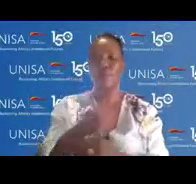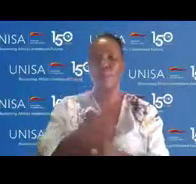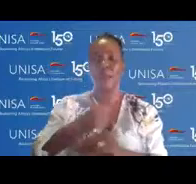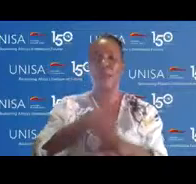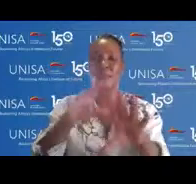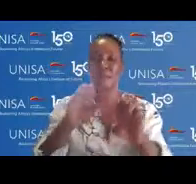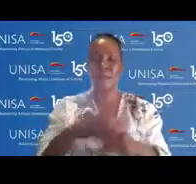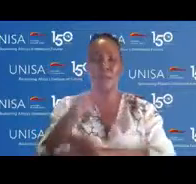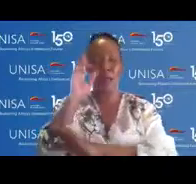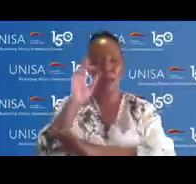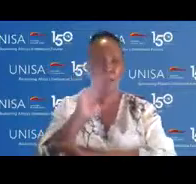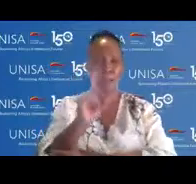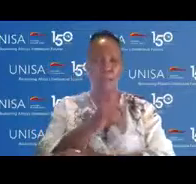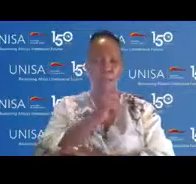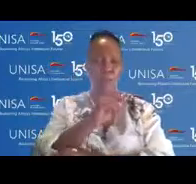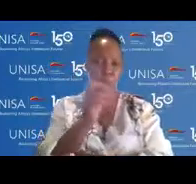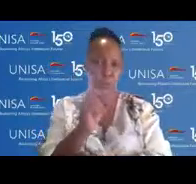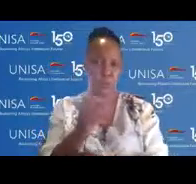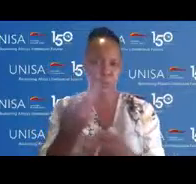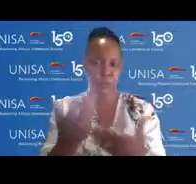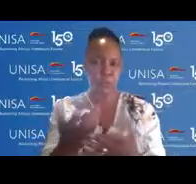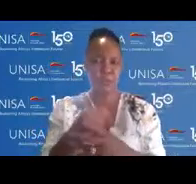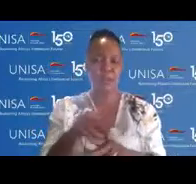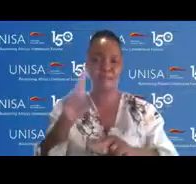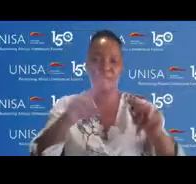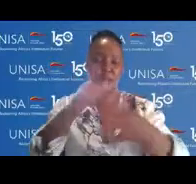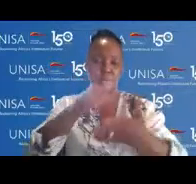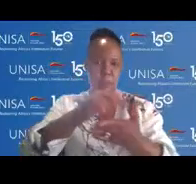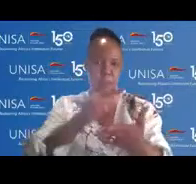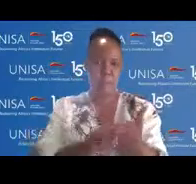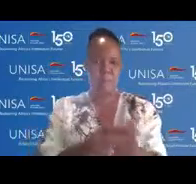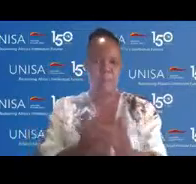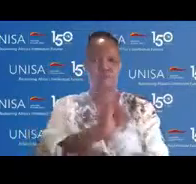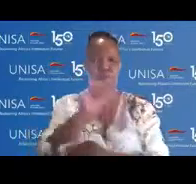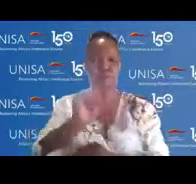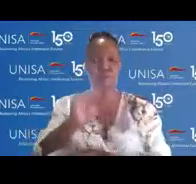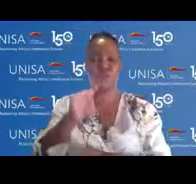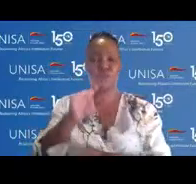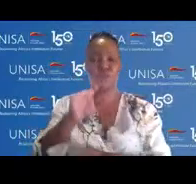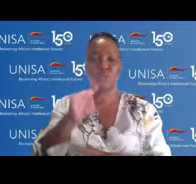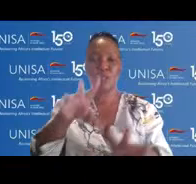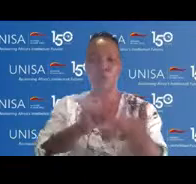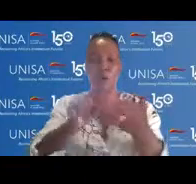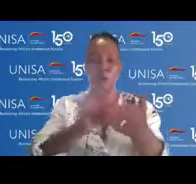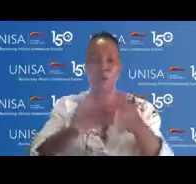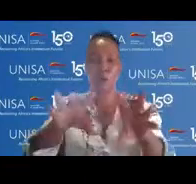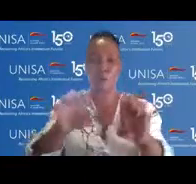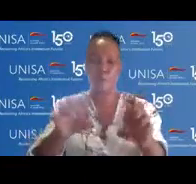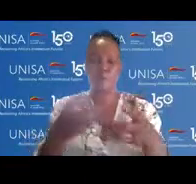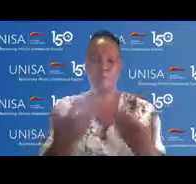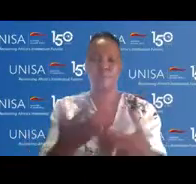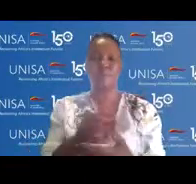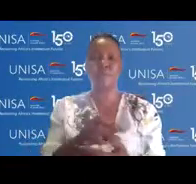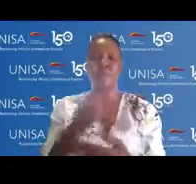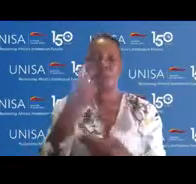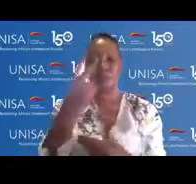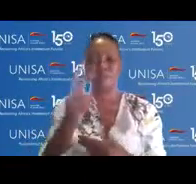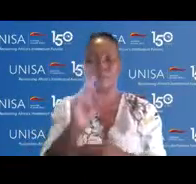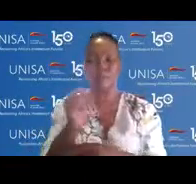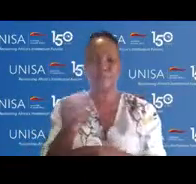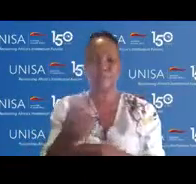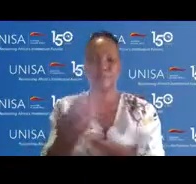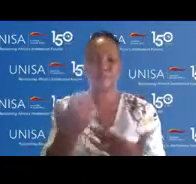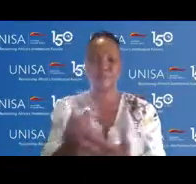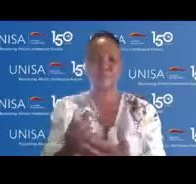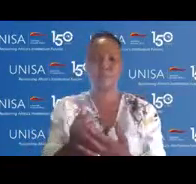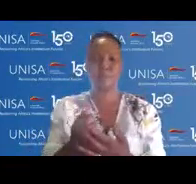be using the Invigilator app during your exams or written exams, you'll notice it's got the scan tool to